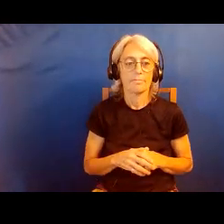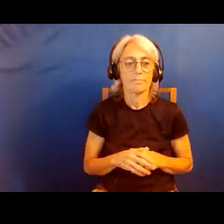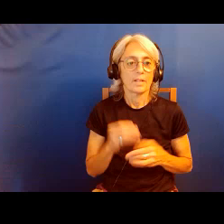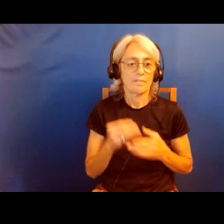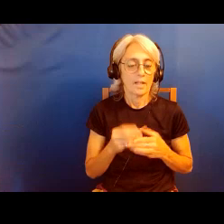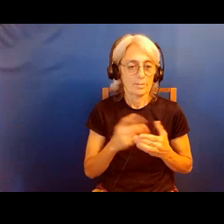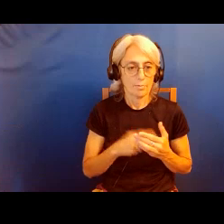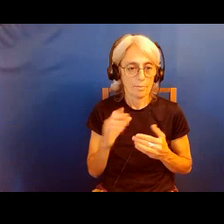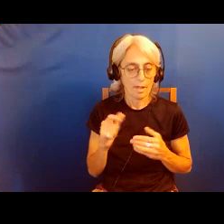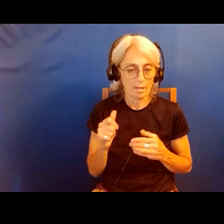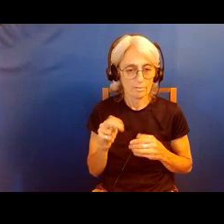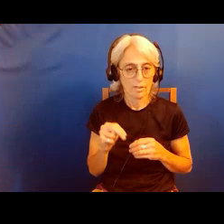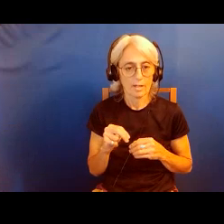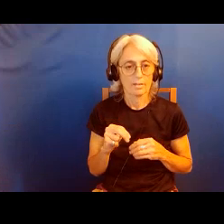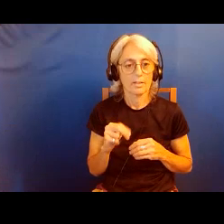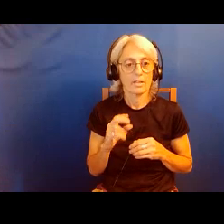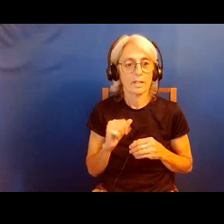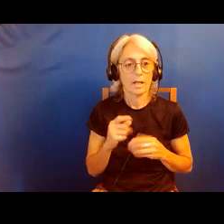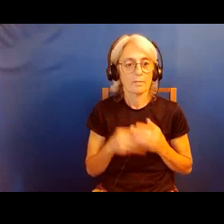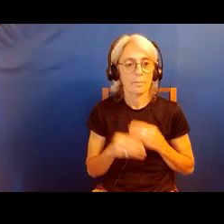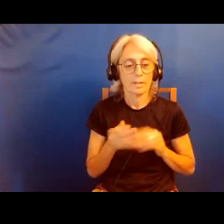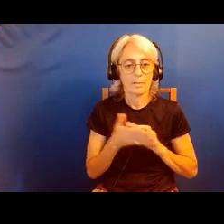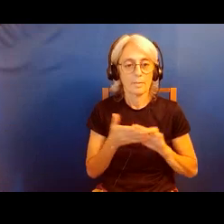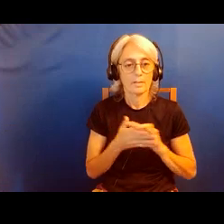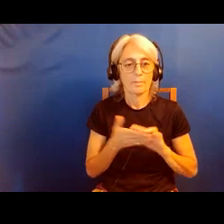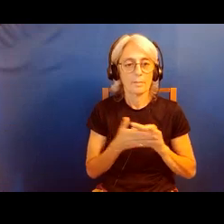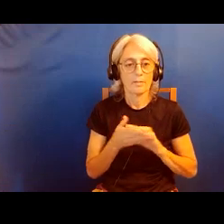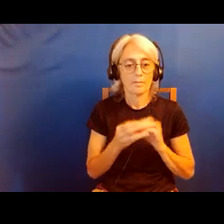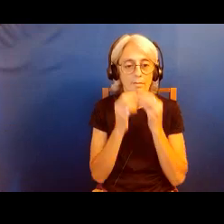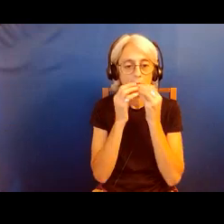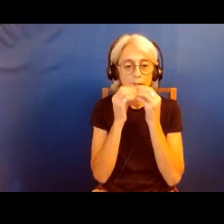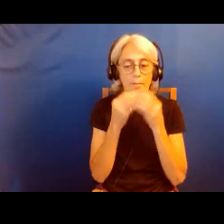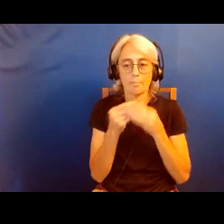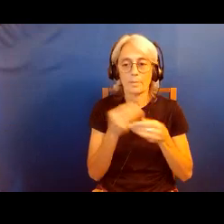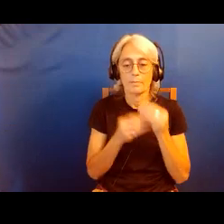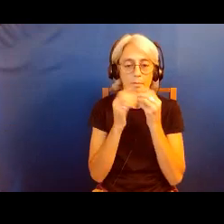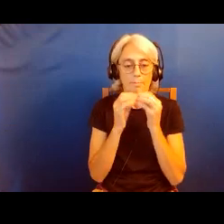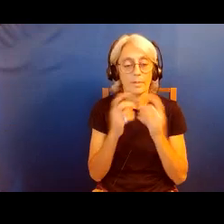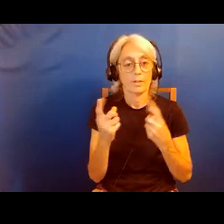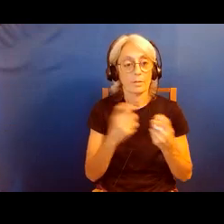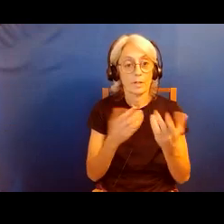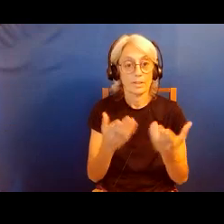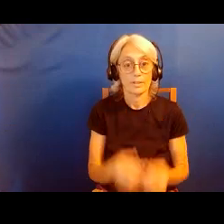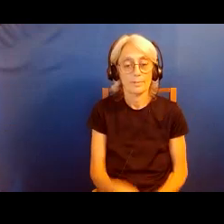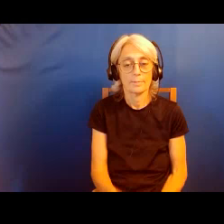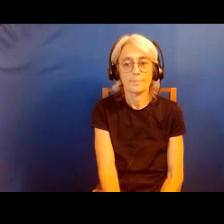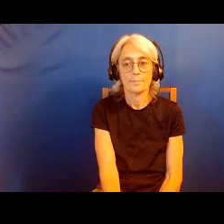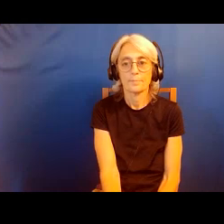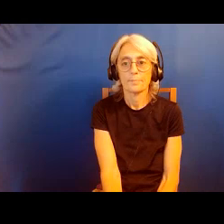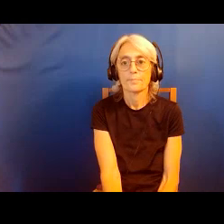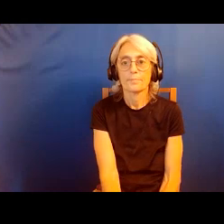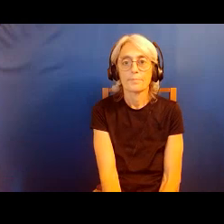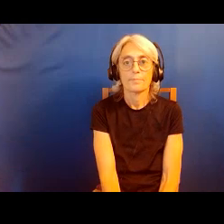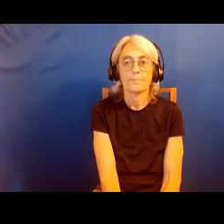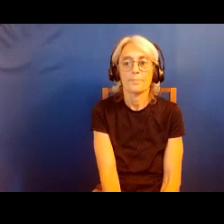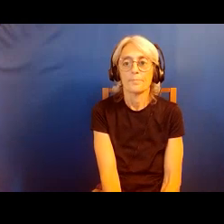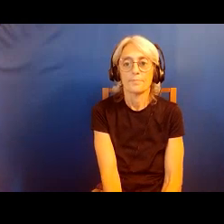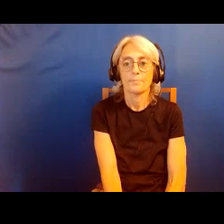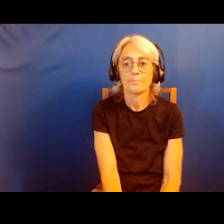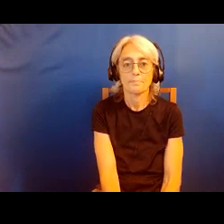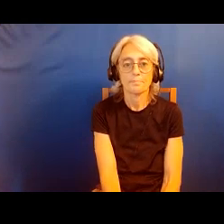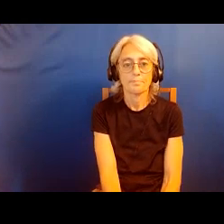Caltrans budgets team. It always takes a team to manage when we're talking about billions, but I'm available for any questions you may have. Thank you, Keith. Is